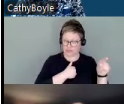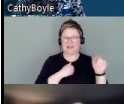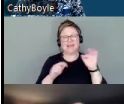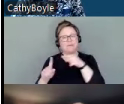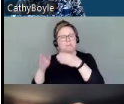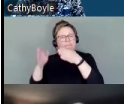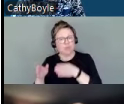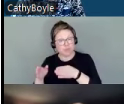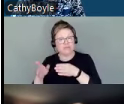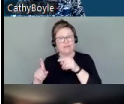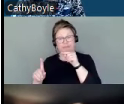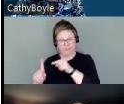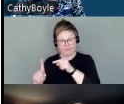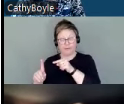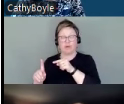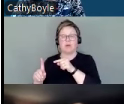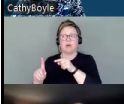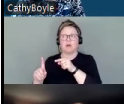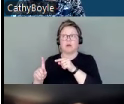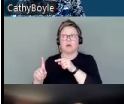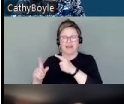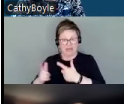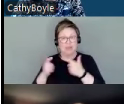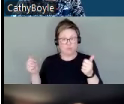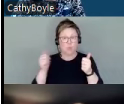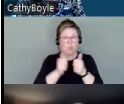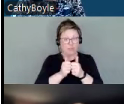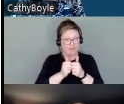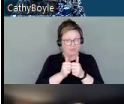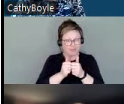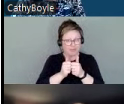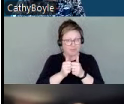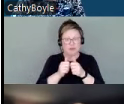or likely to respond to correspondence in a timely manner.